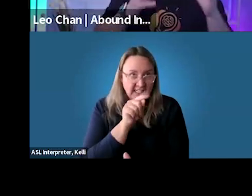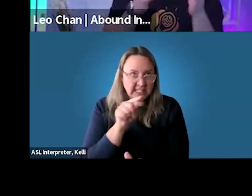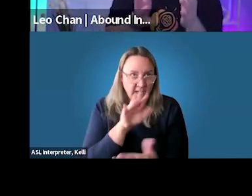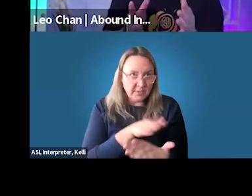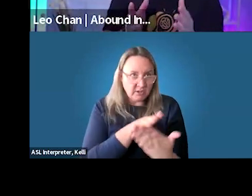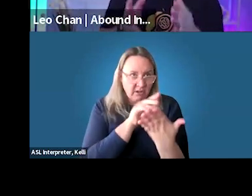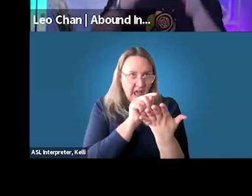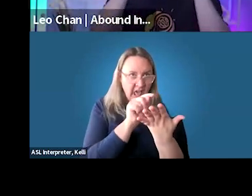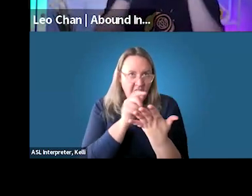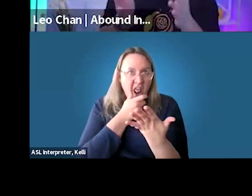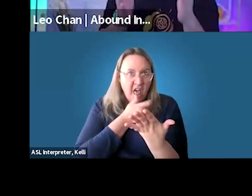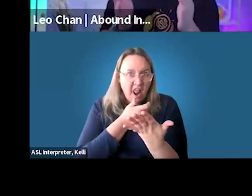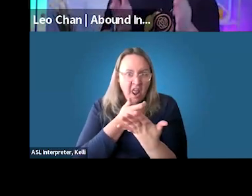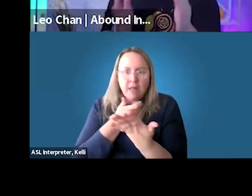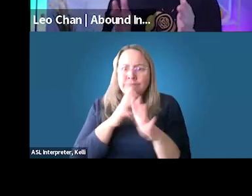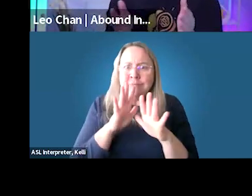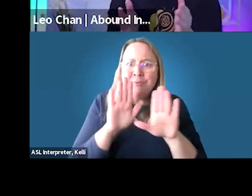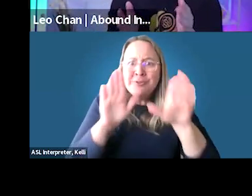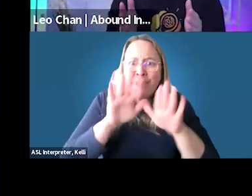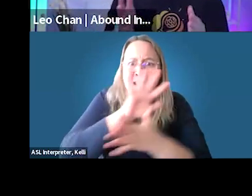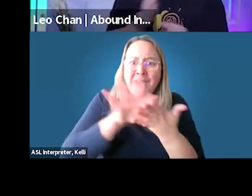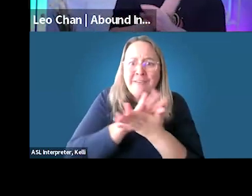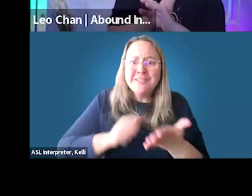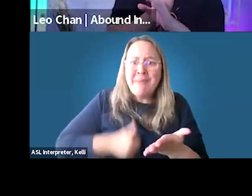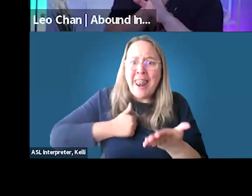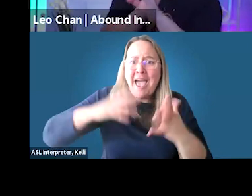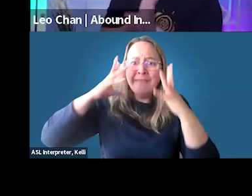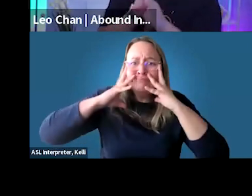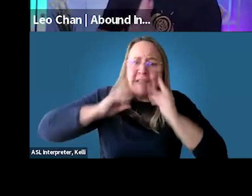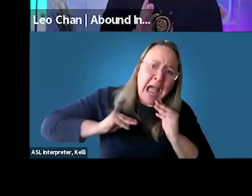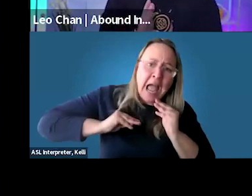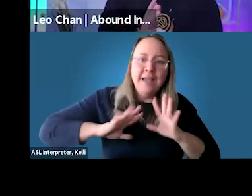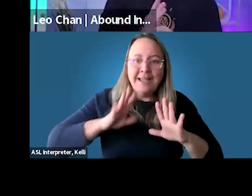musical rabbit hole. And it was like the greatest 5 hours of my life. I enjoyed it